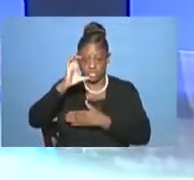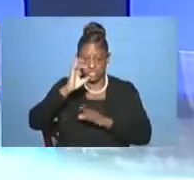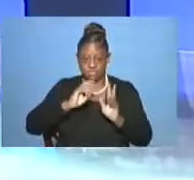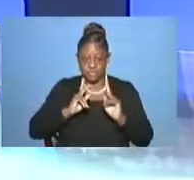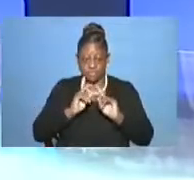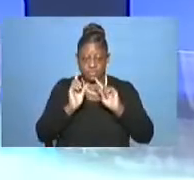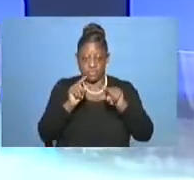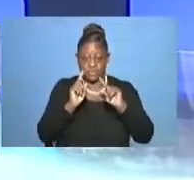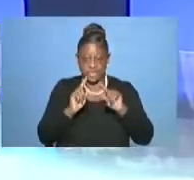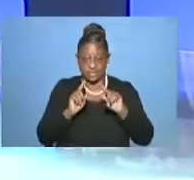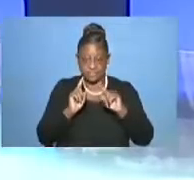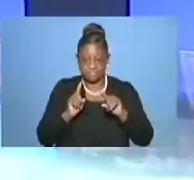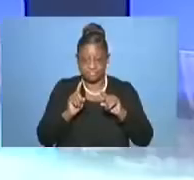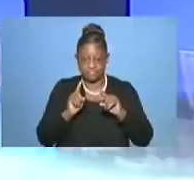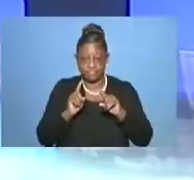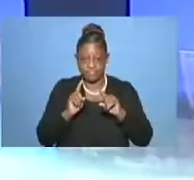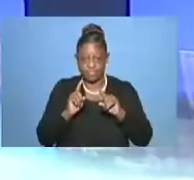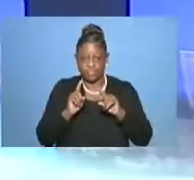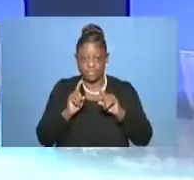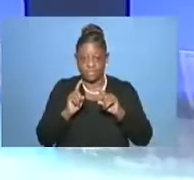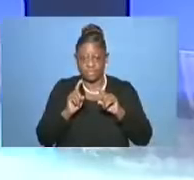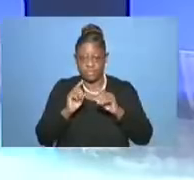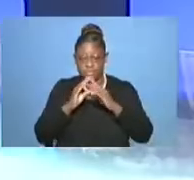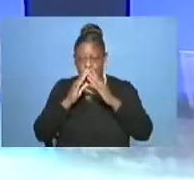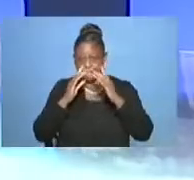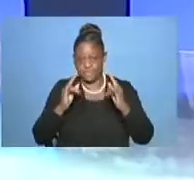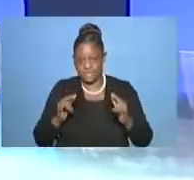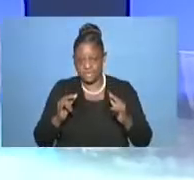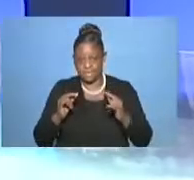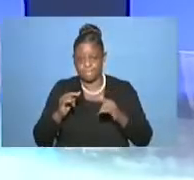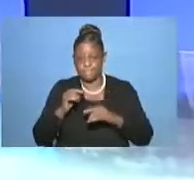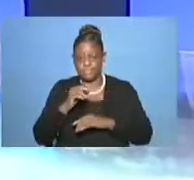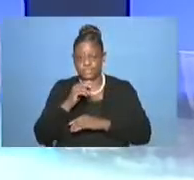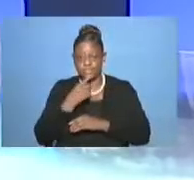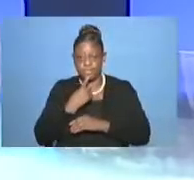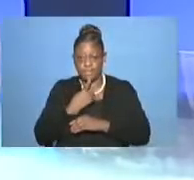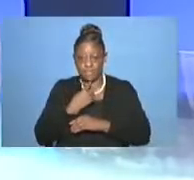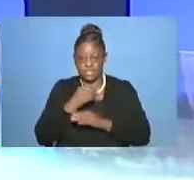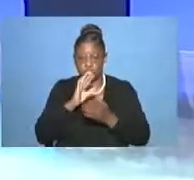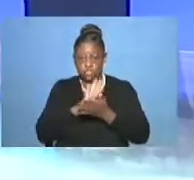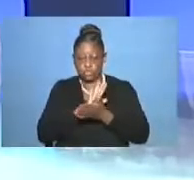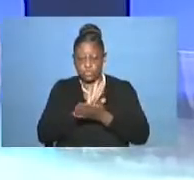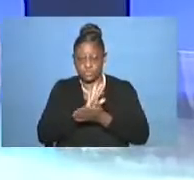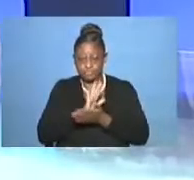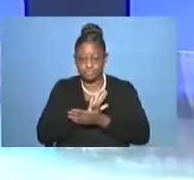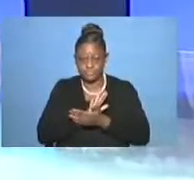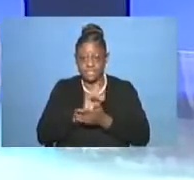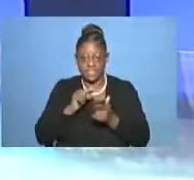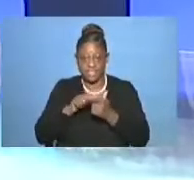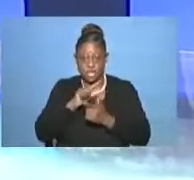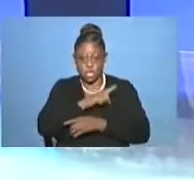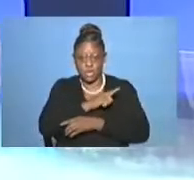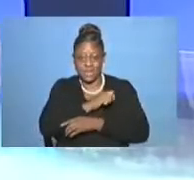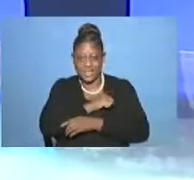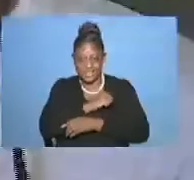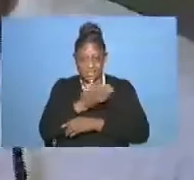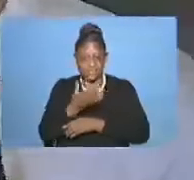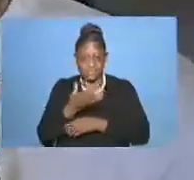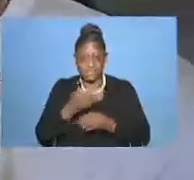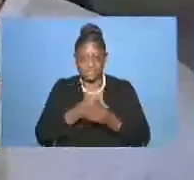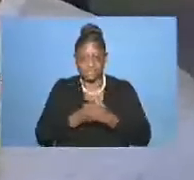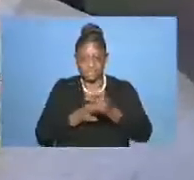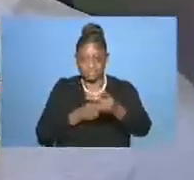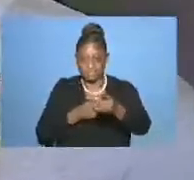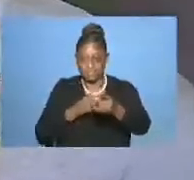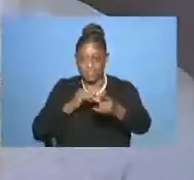college recruitment exercise spearheaded by the Public School Scholars Program. Lloyd Allen was there. I